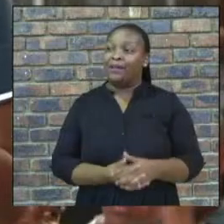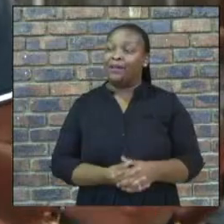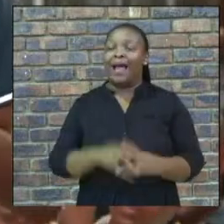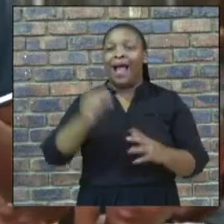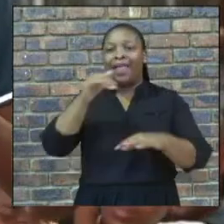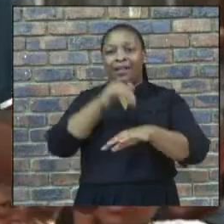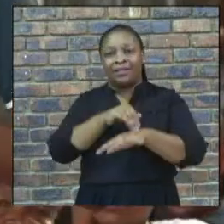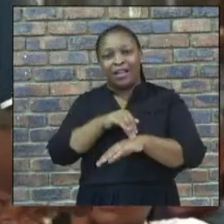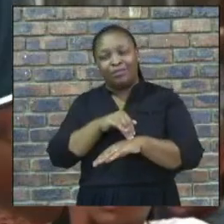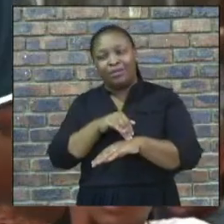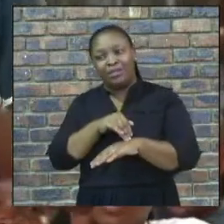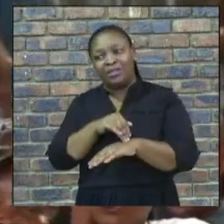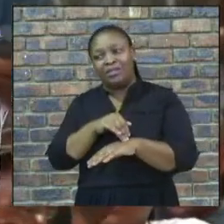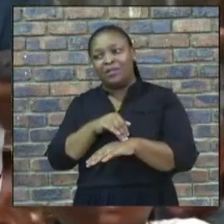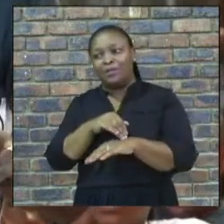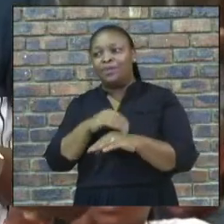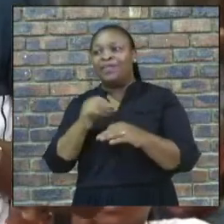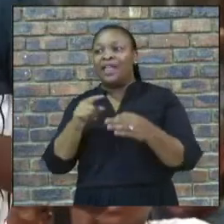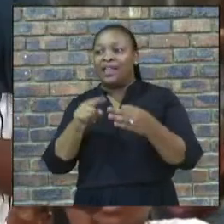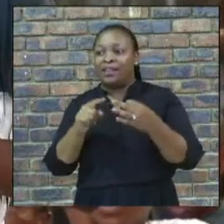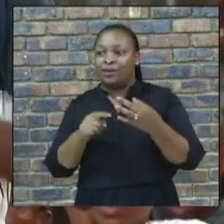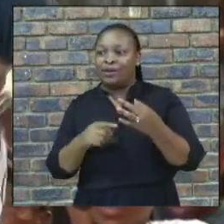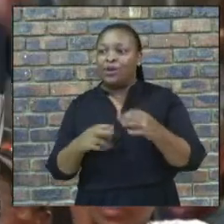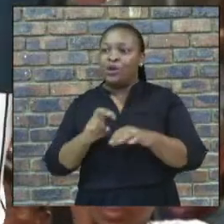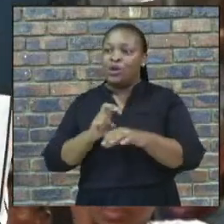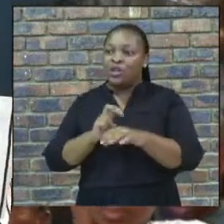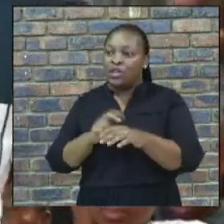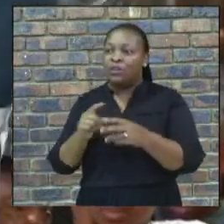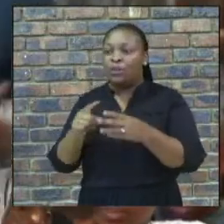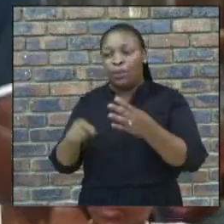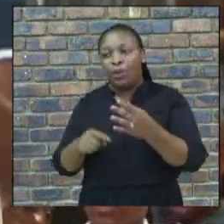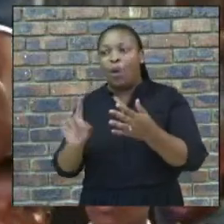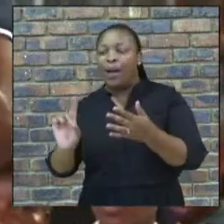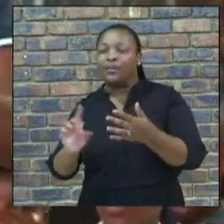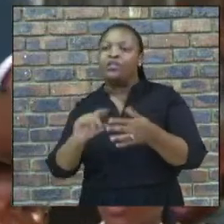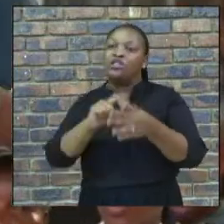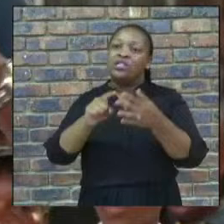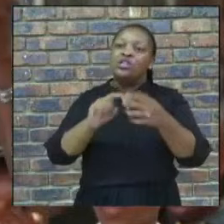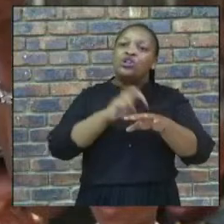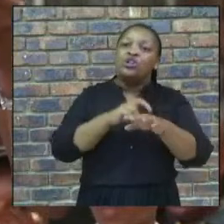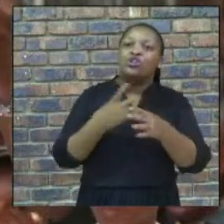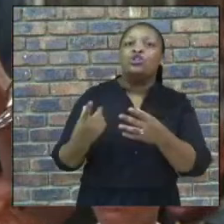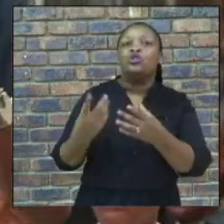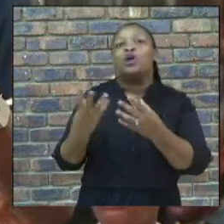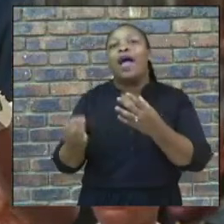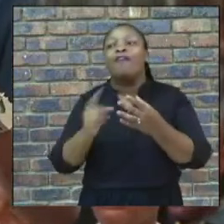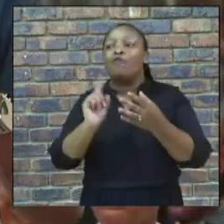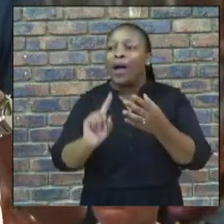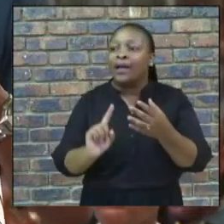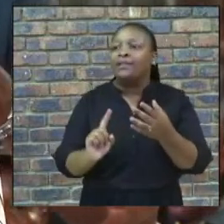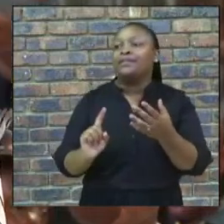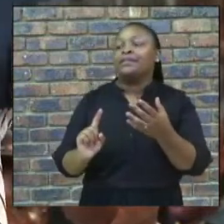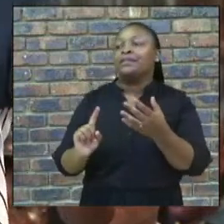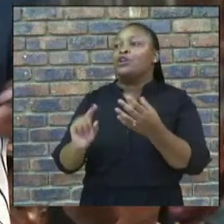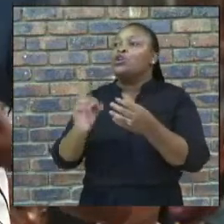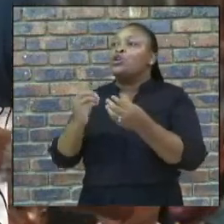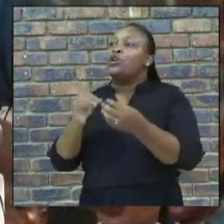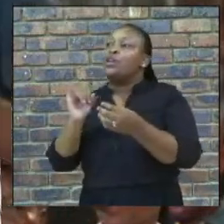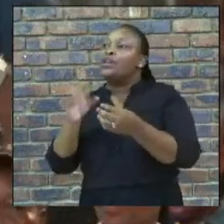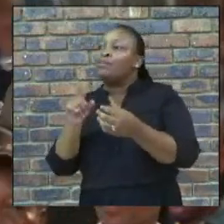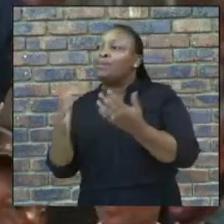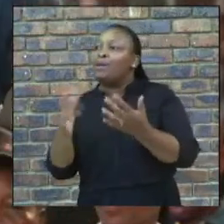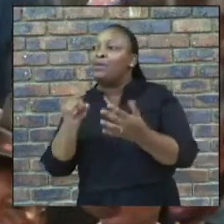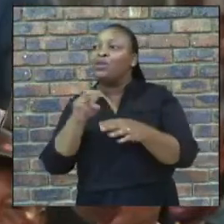sometimes Zomela the last minute, but you know, you need to do this, you need to get this, you need to get ama text, you need to get